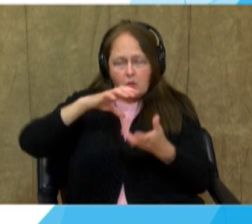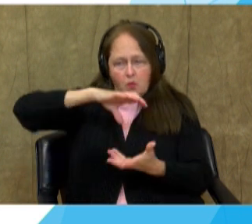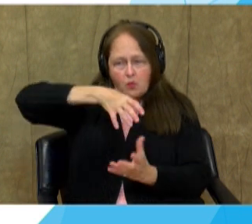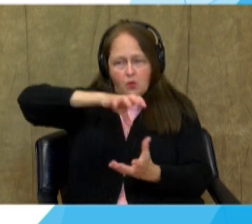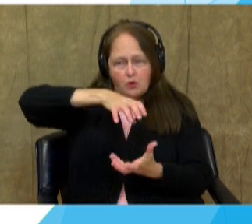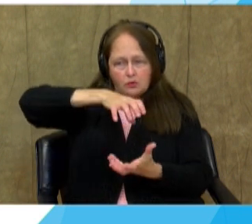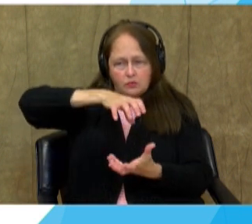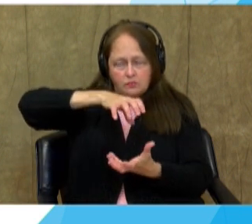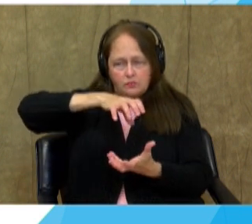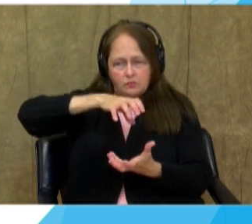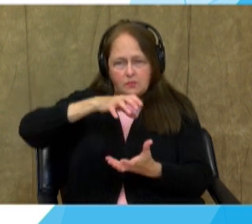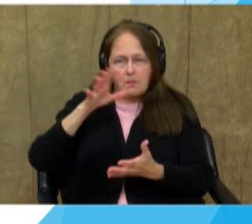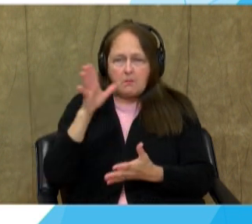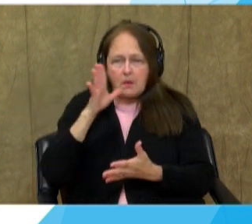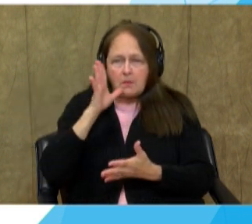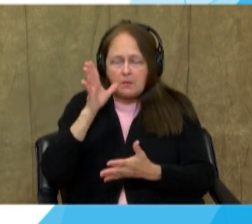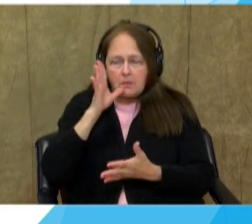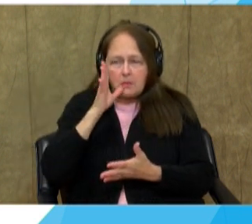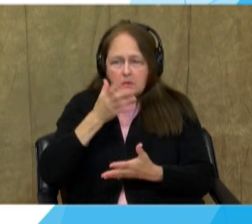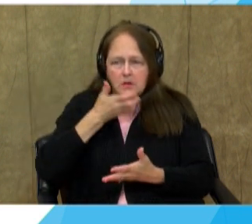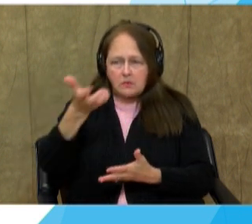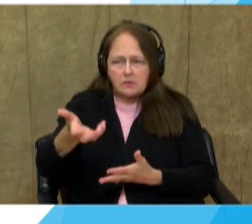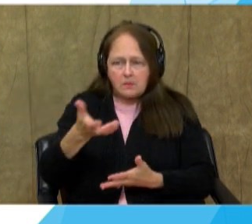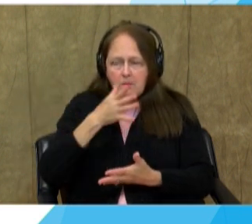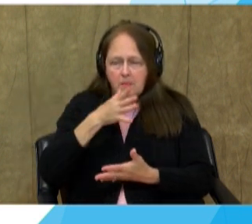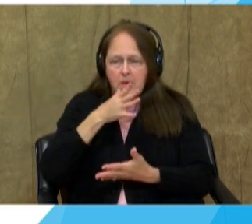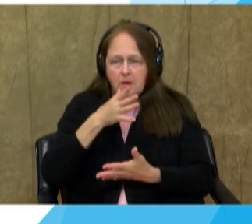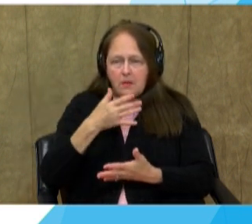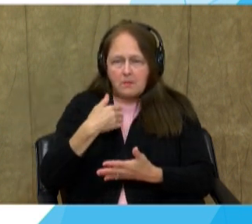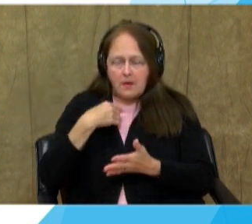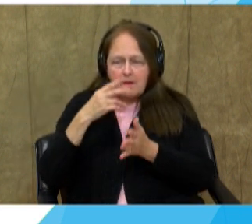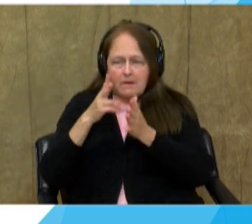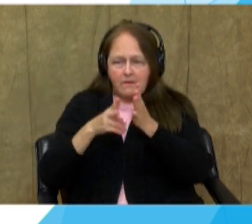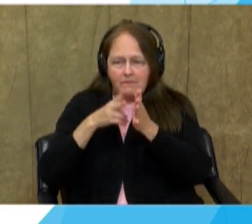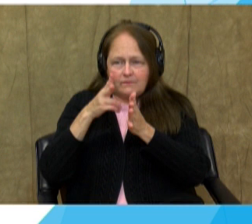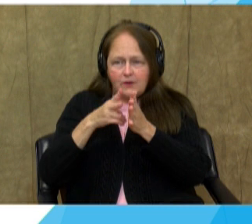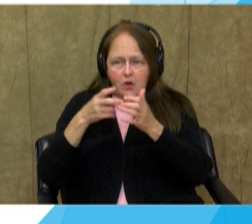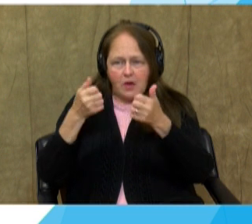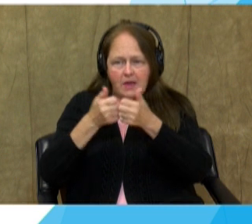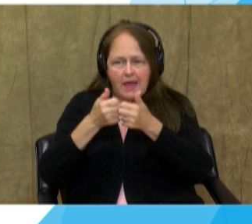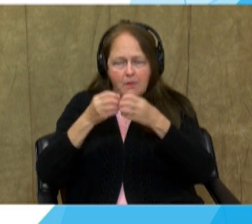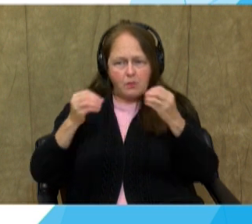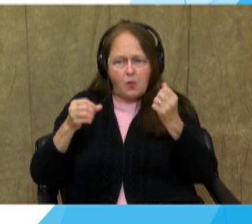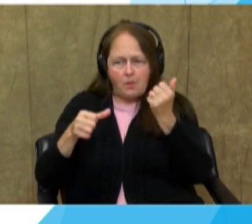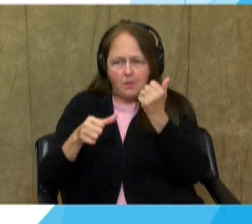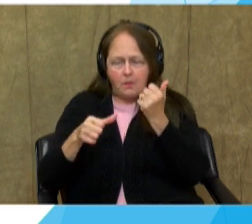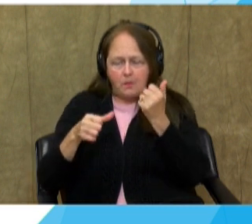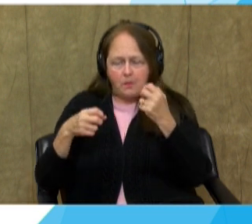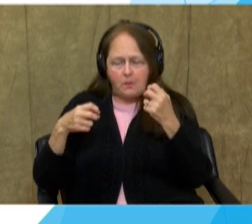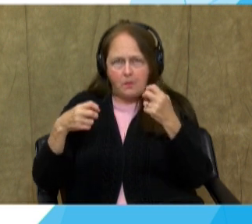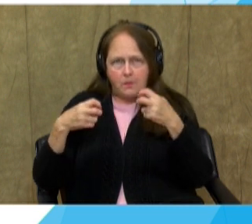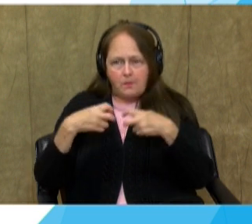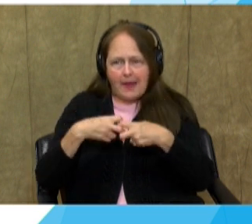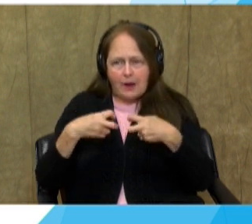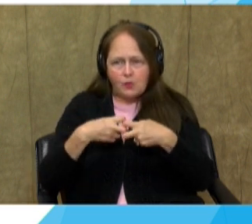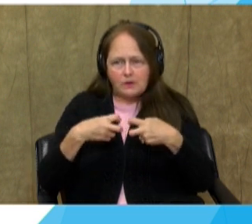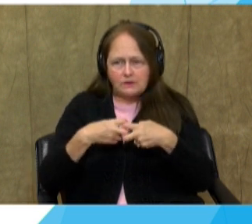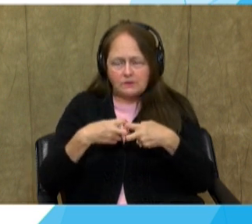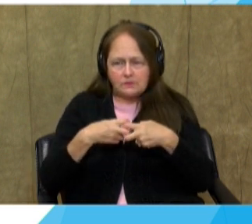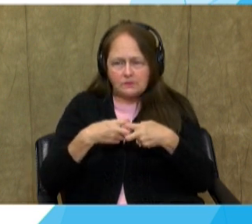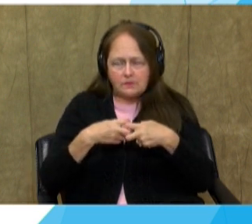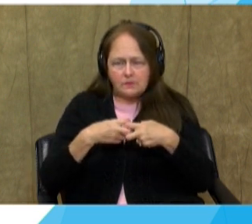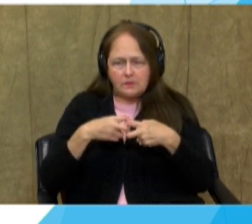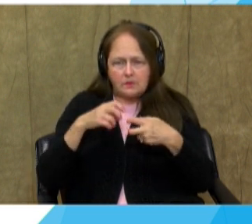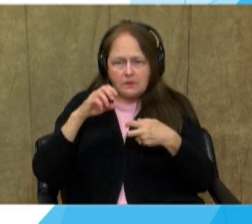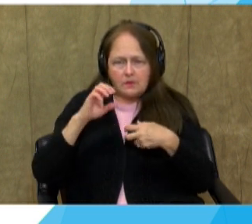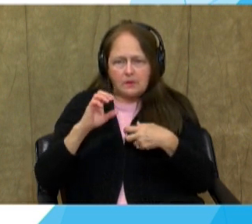laundry. "Mom," he demanded, "my video game is out of batteries." Carissa called behind